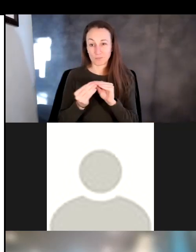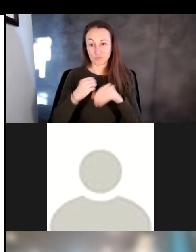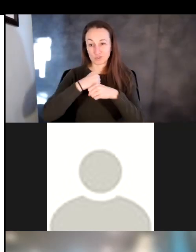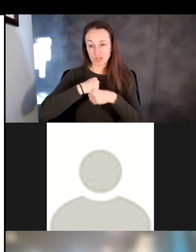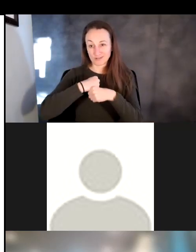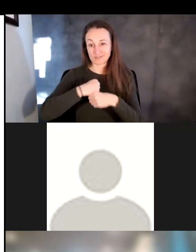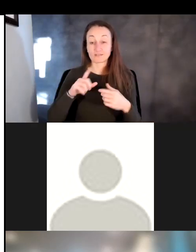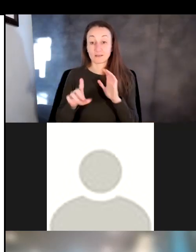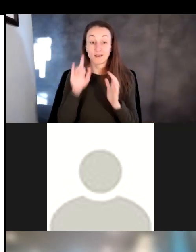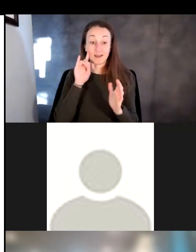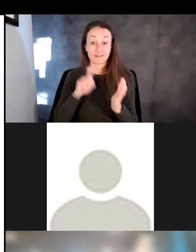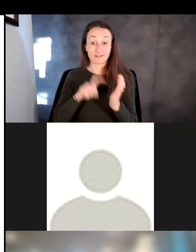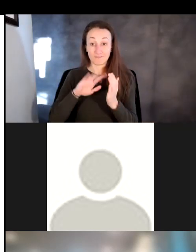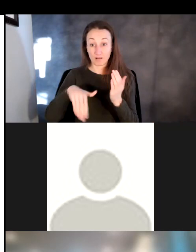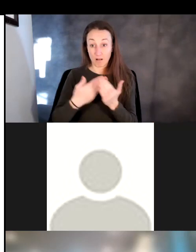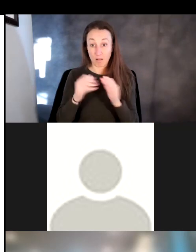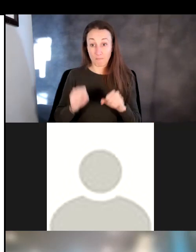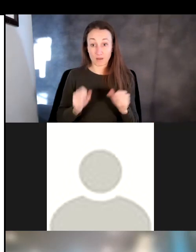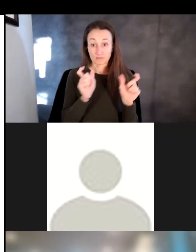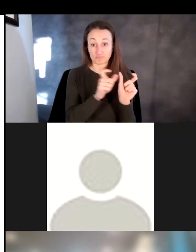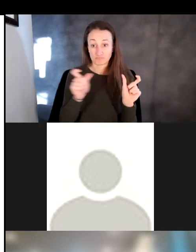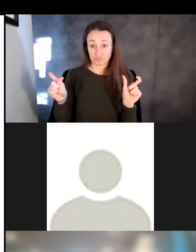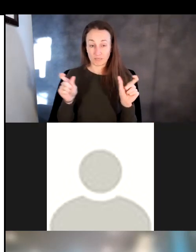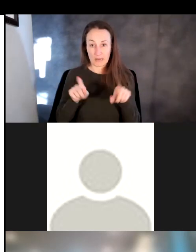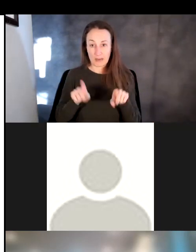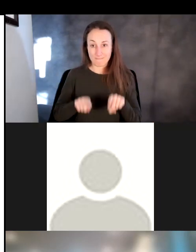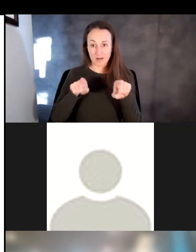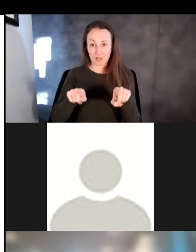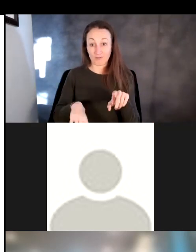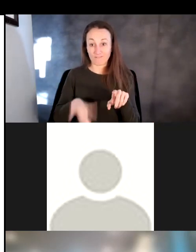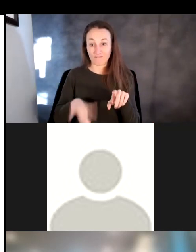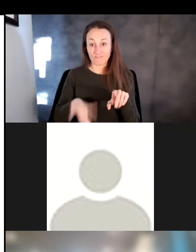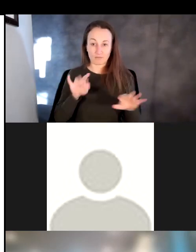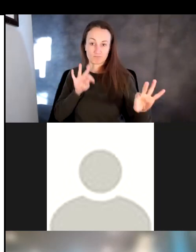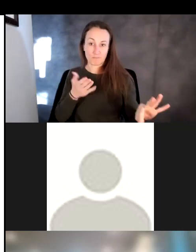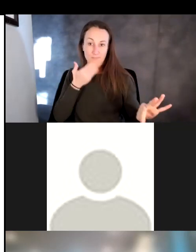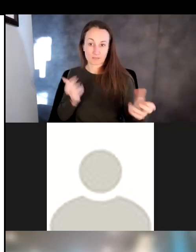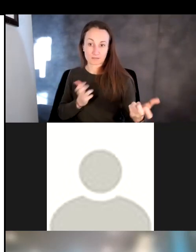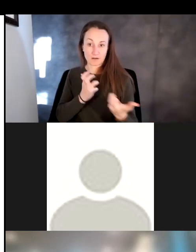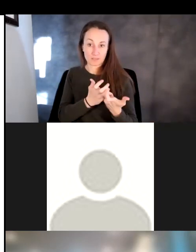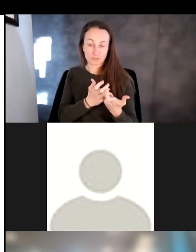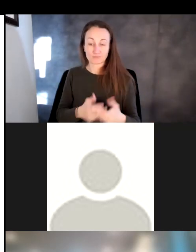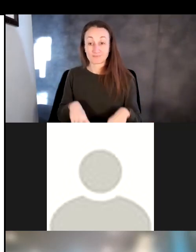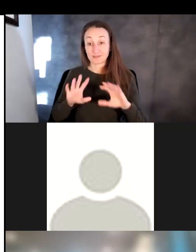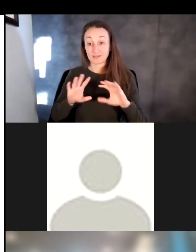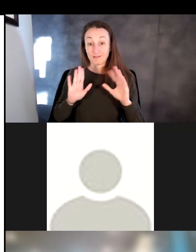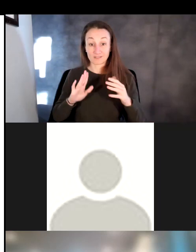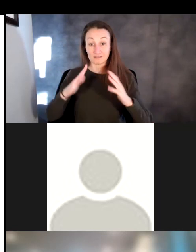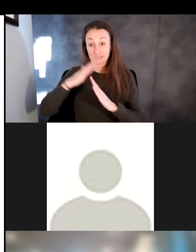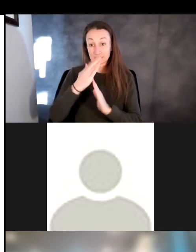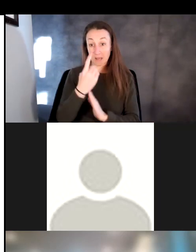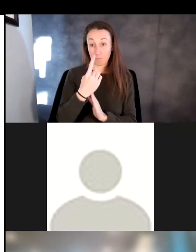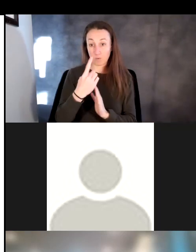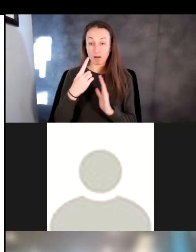possible combinations in parallel, so do an exhaustive search to find the best combinations. Obviously this, if I'm